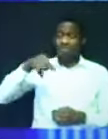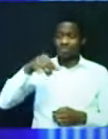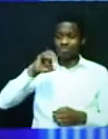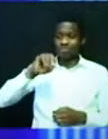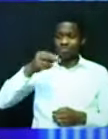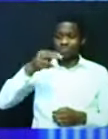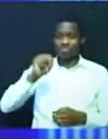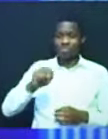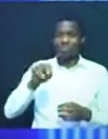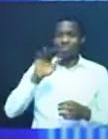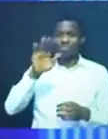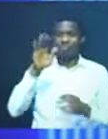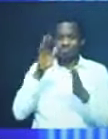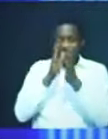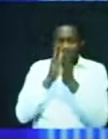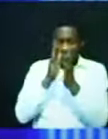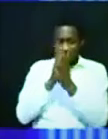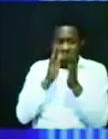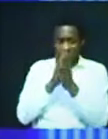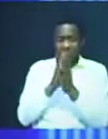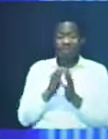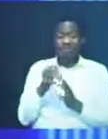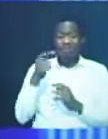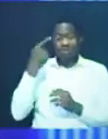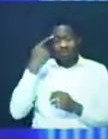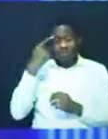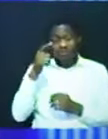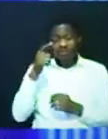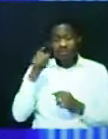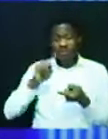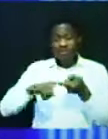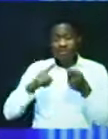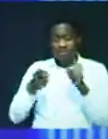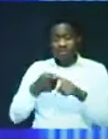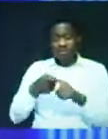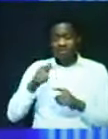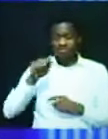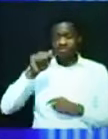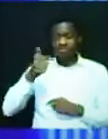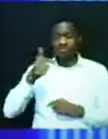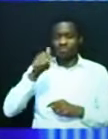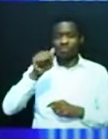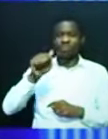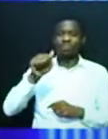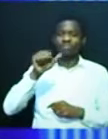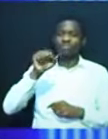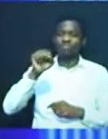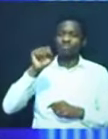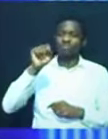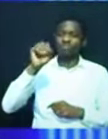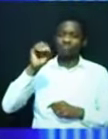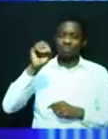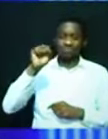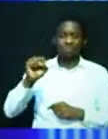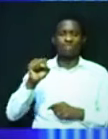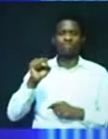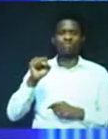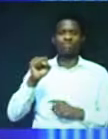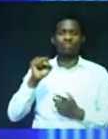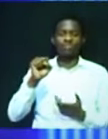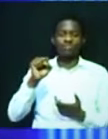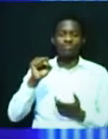Gaius is written in 3 John 1, 1 and 2. Yeah, Yohane, now bompae amana danfo gayo